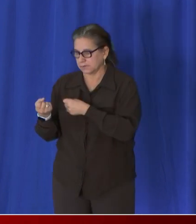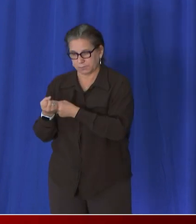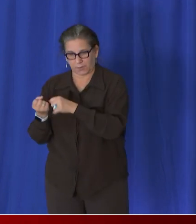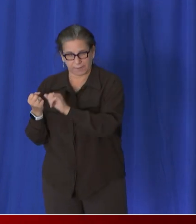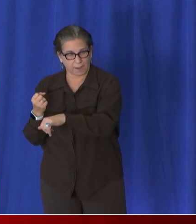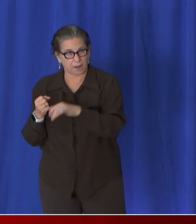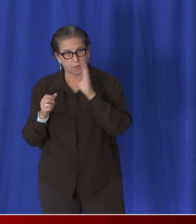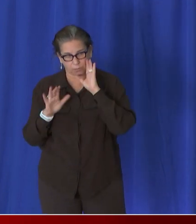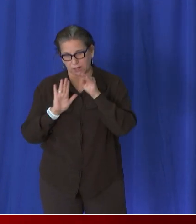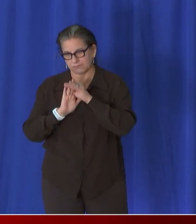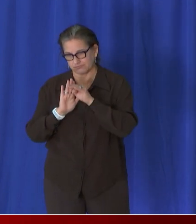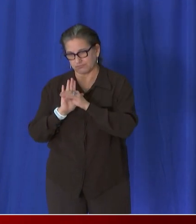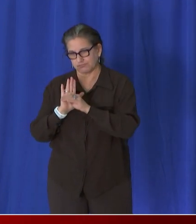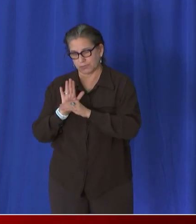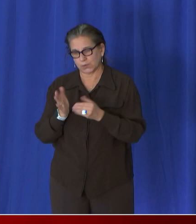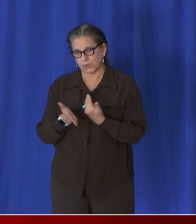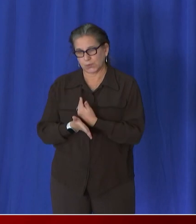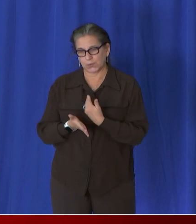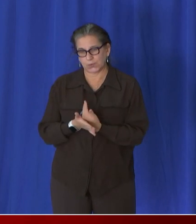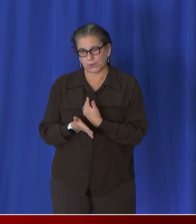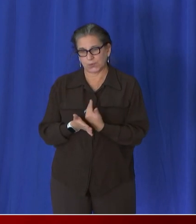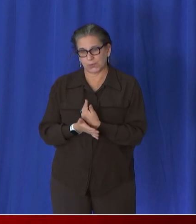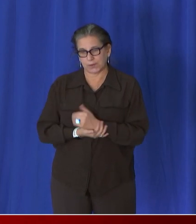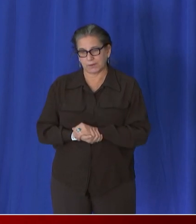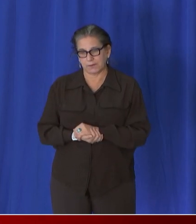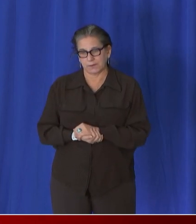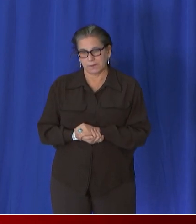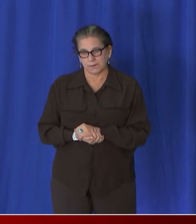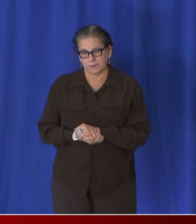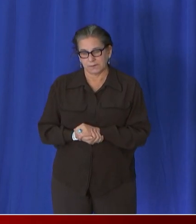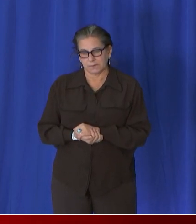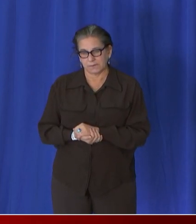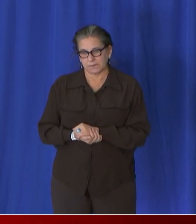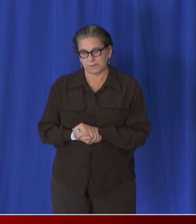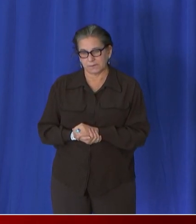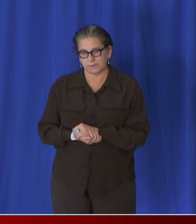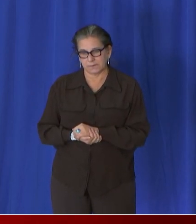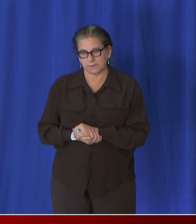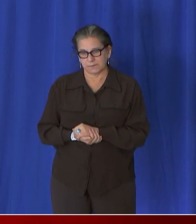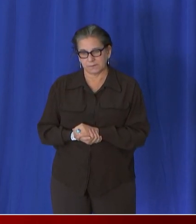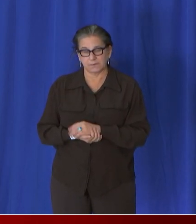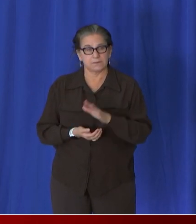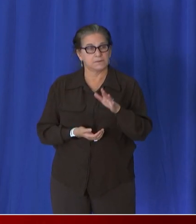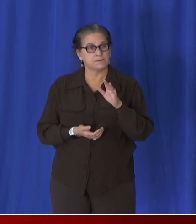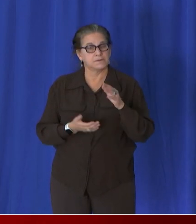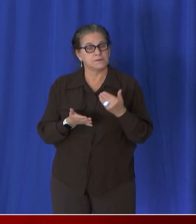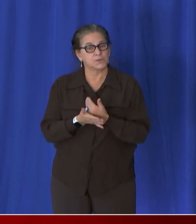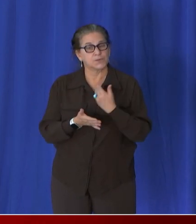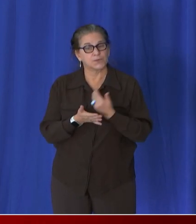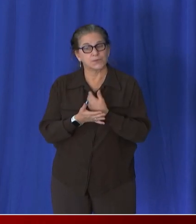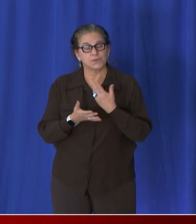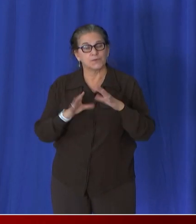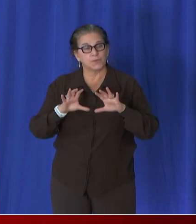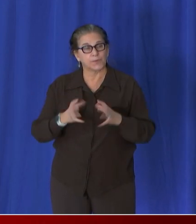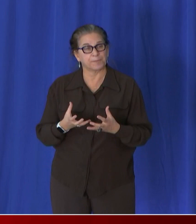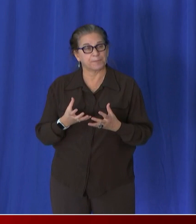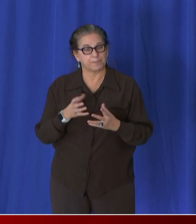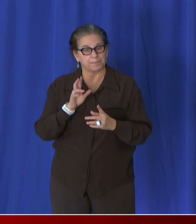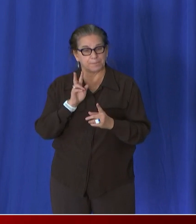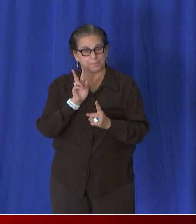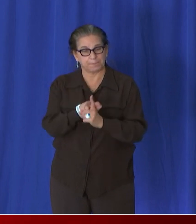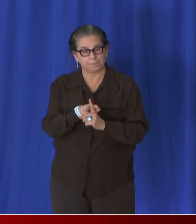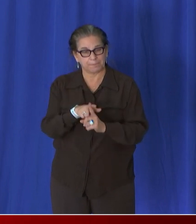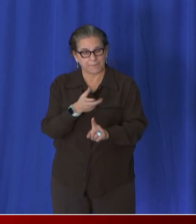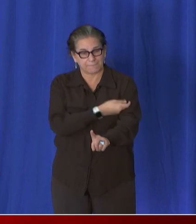11-year-olds, which this legislation covers. and it also allows